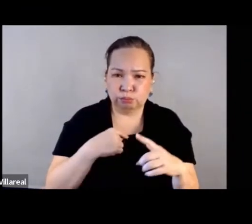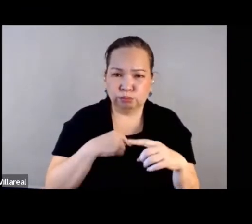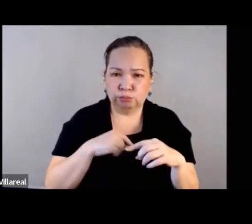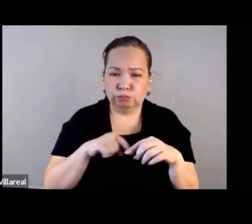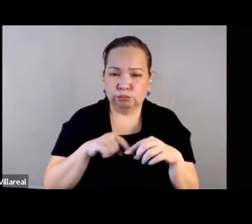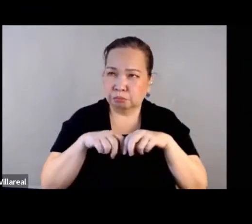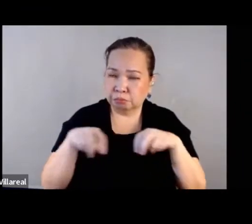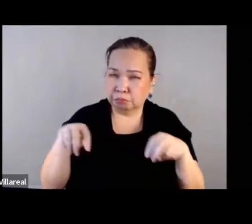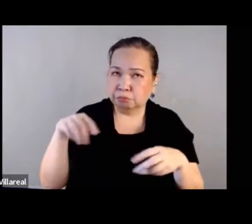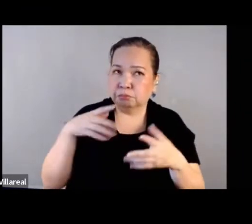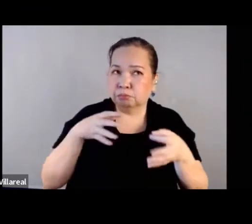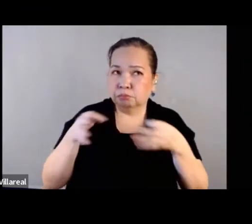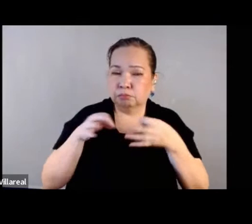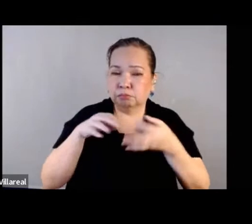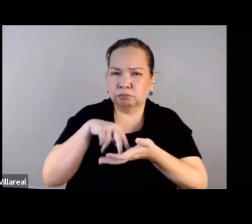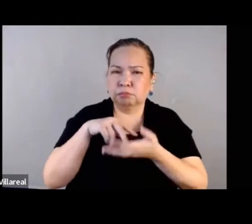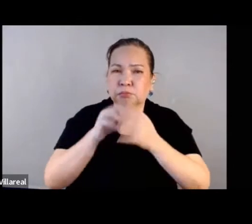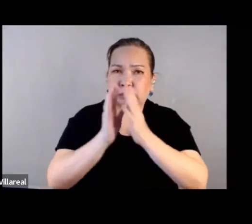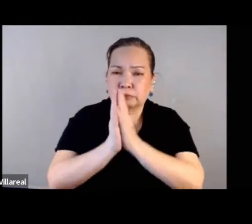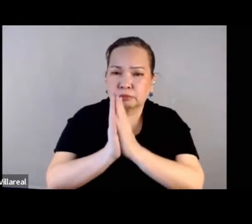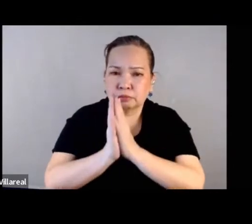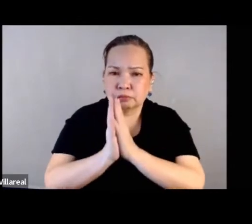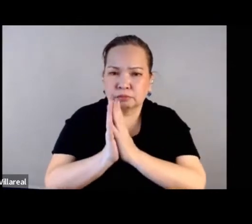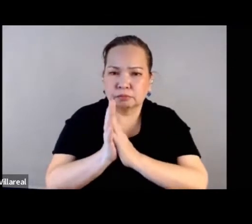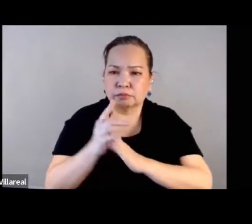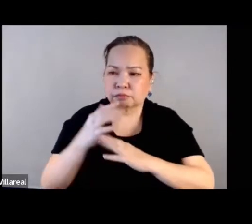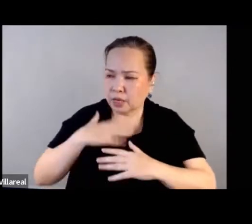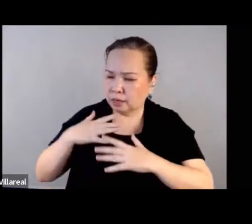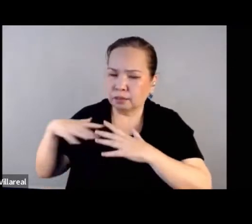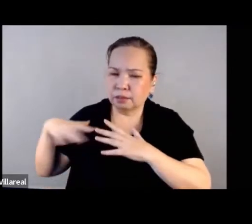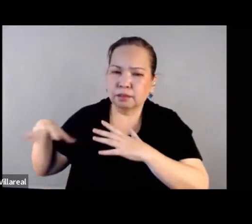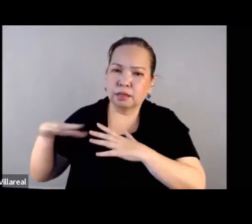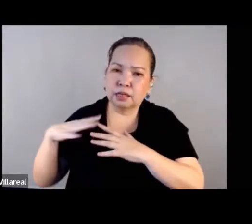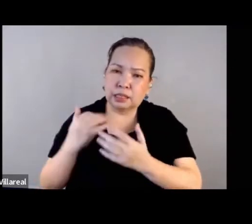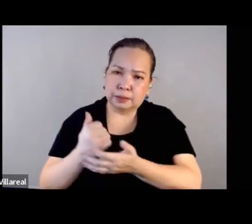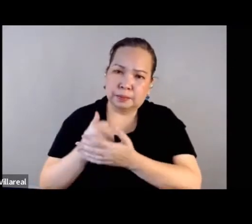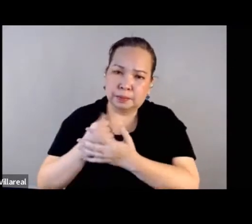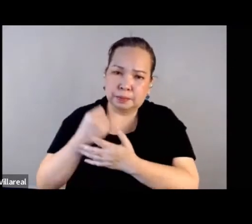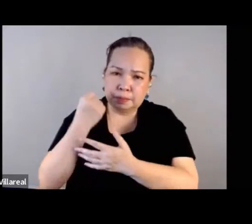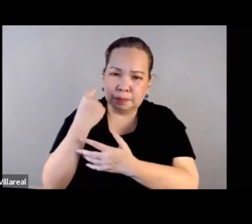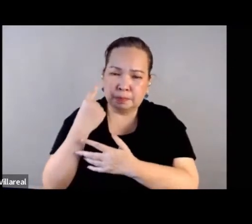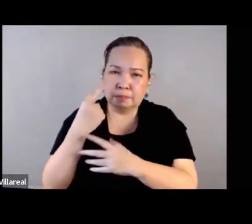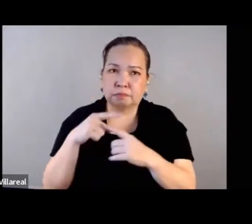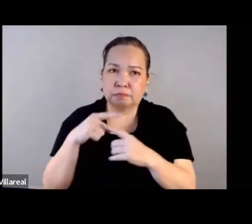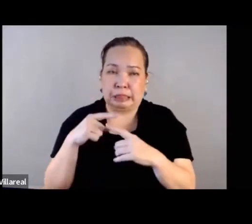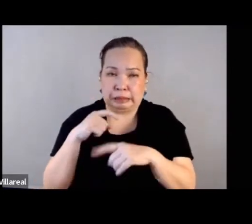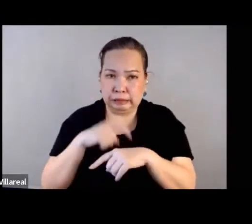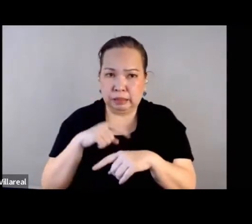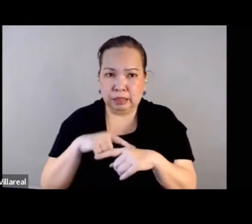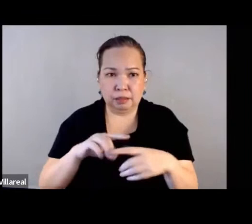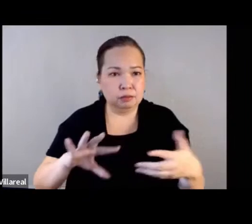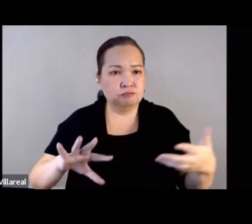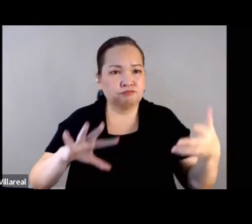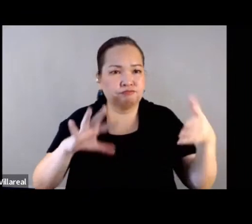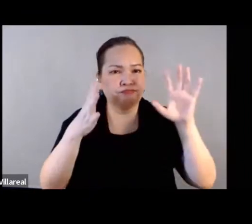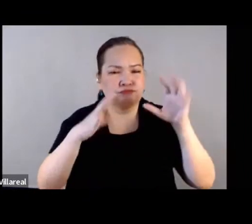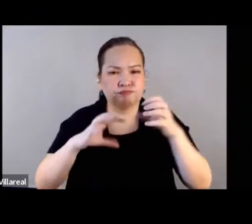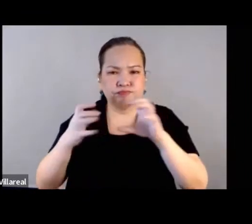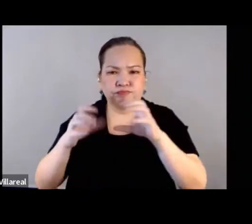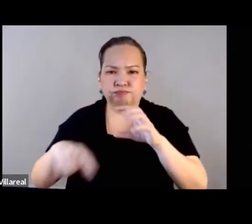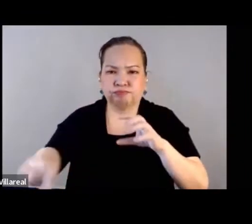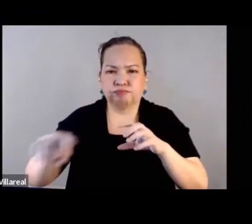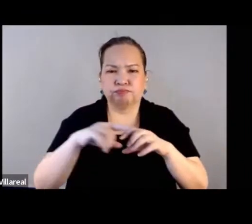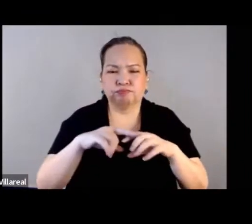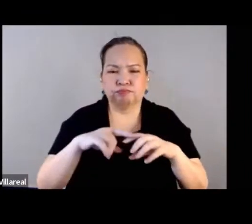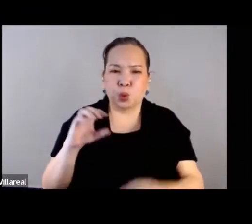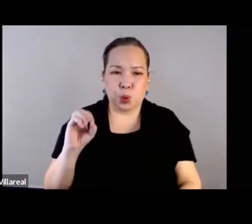plenary to plead for the sake of its constituents in the wake of the destruction and devastation left behind by